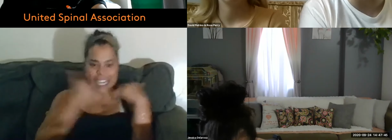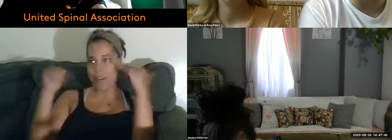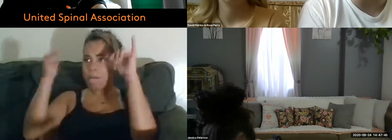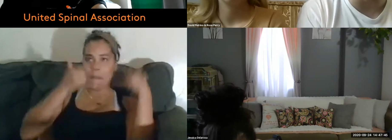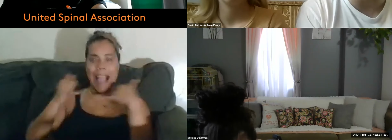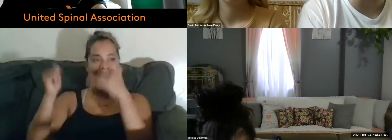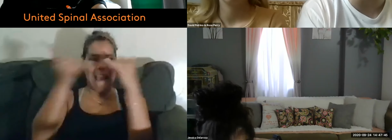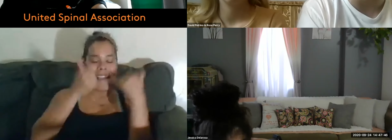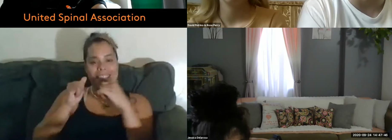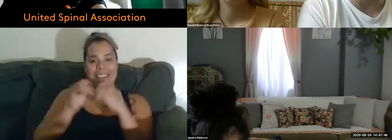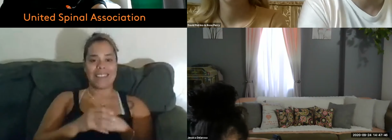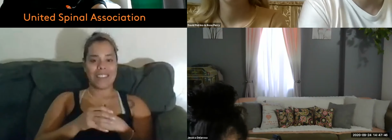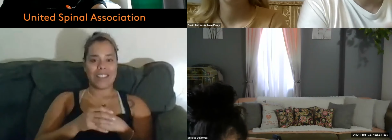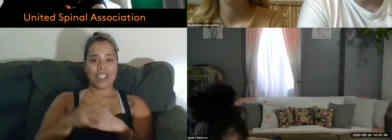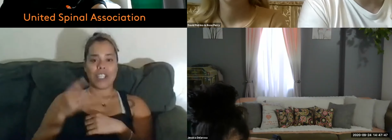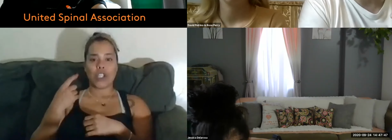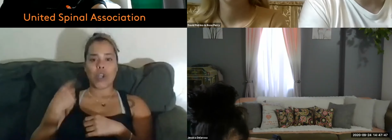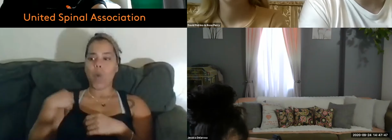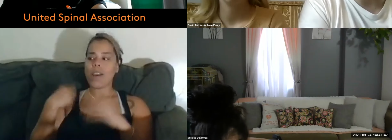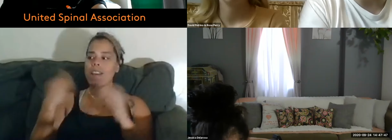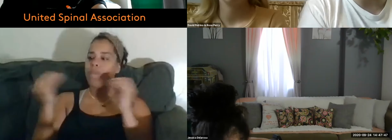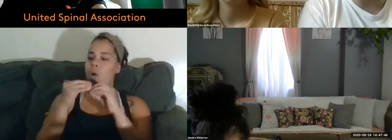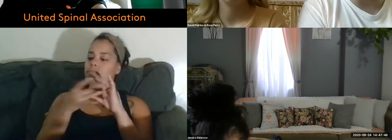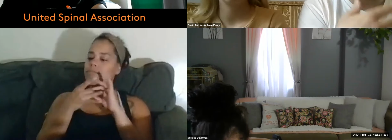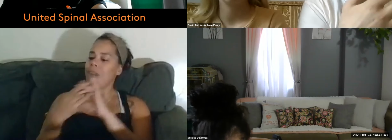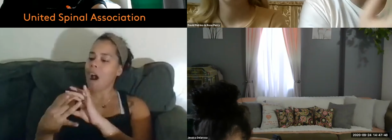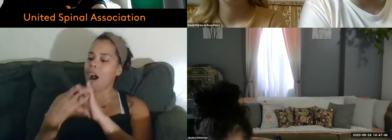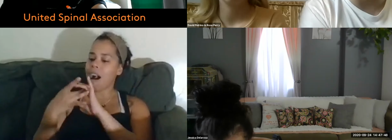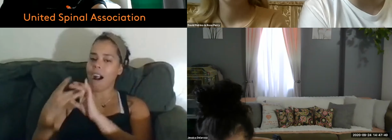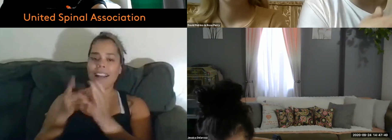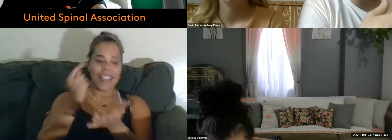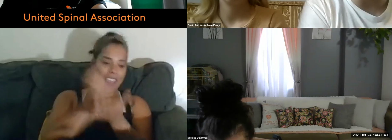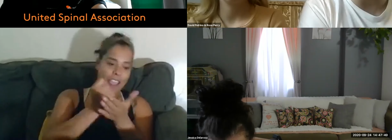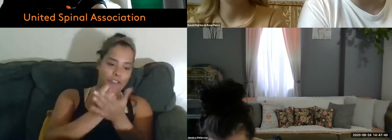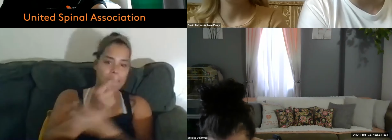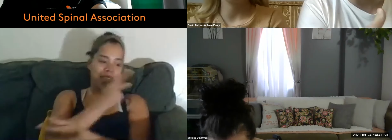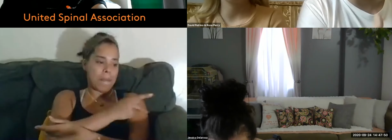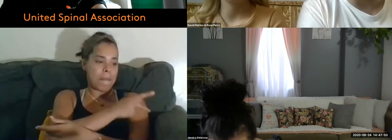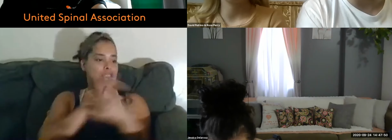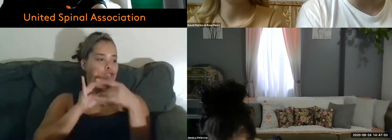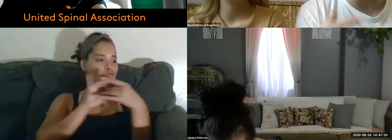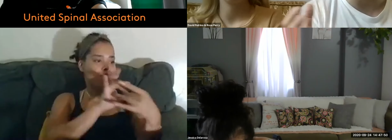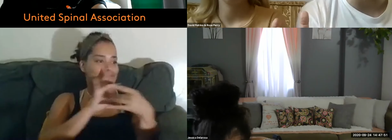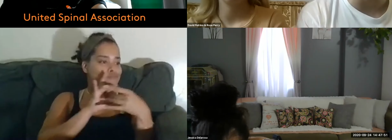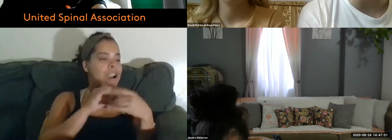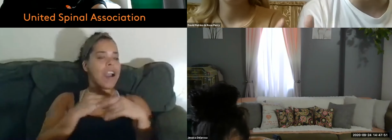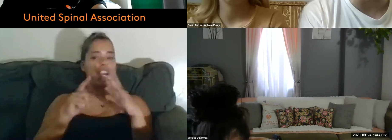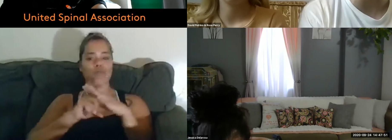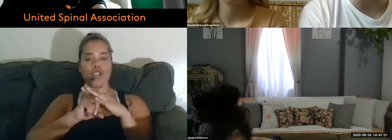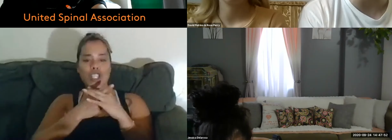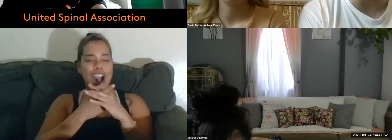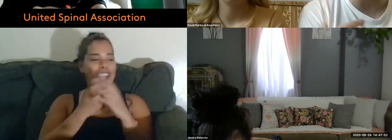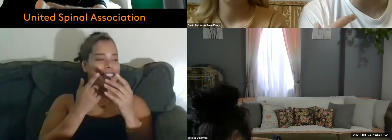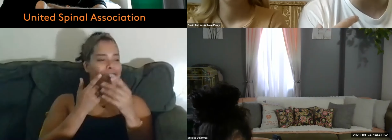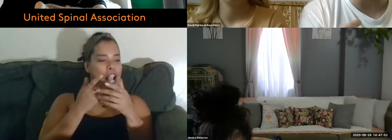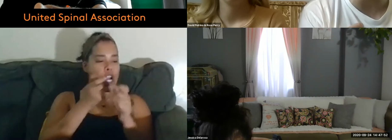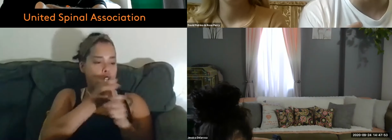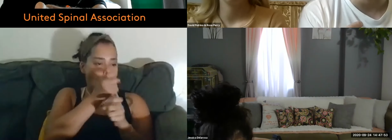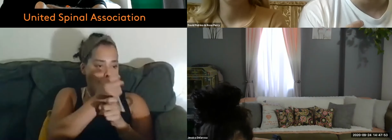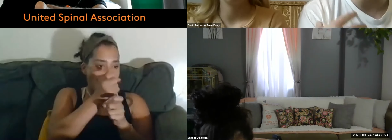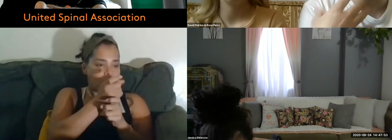the therapist and the patient bonded. And we started getting all these inside jokes going and things like that. So all around, it